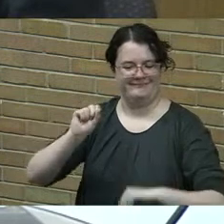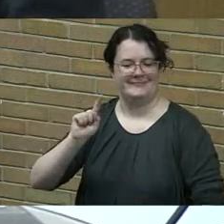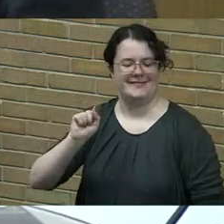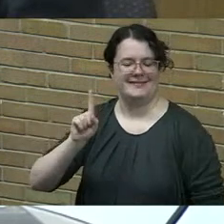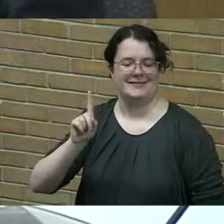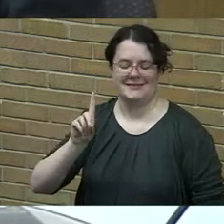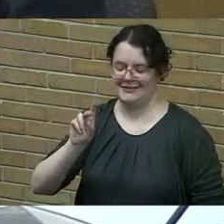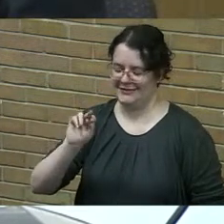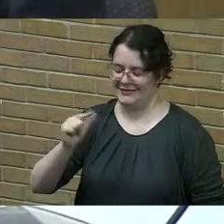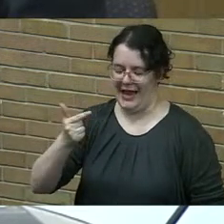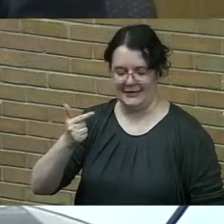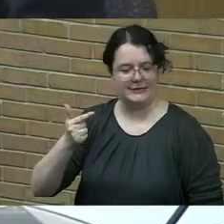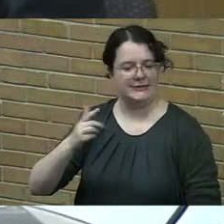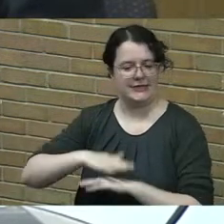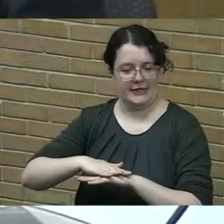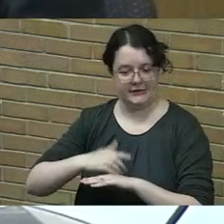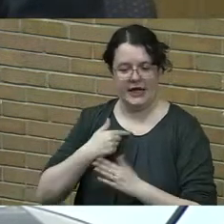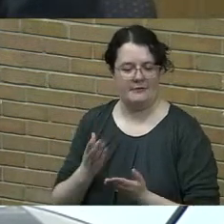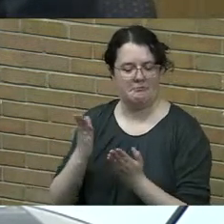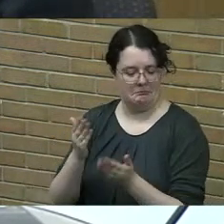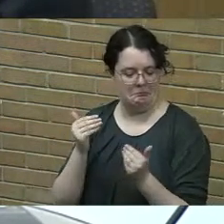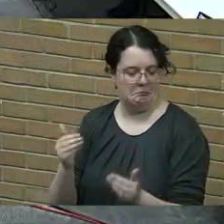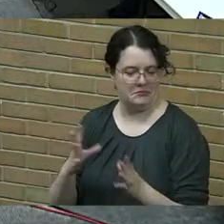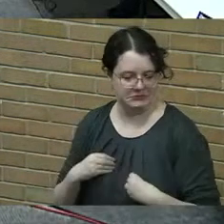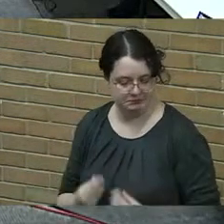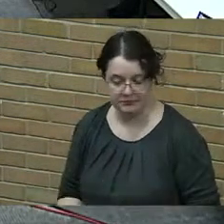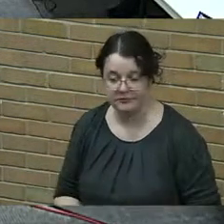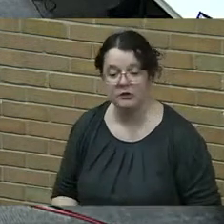as prepared by the town attorney. Second.